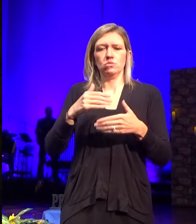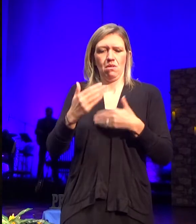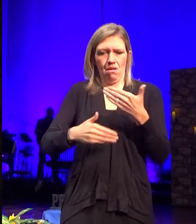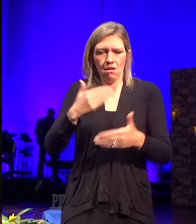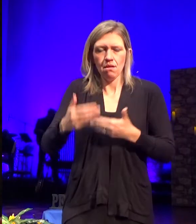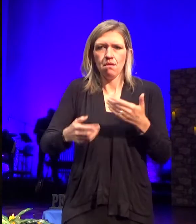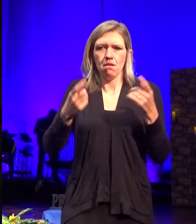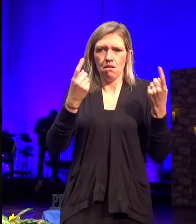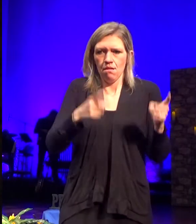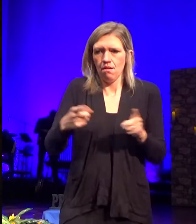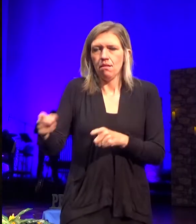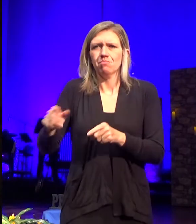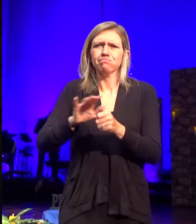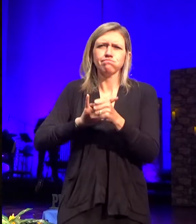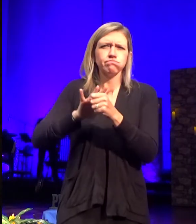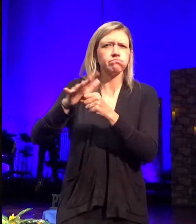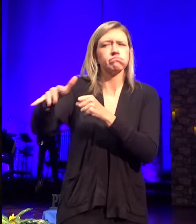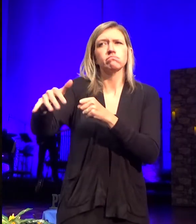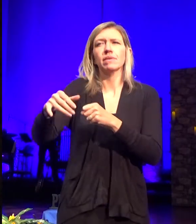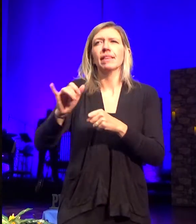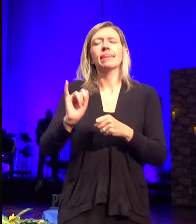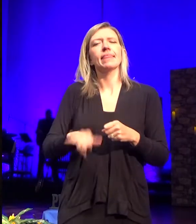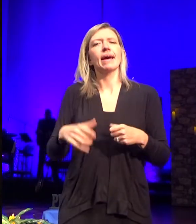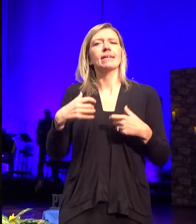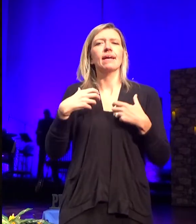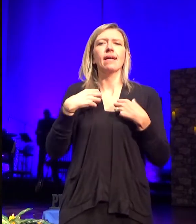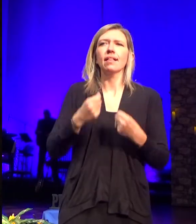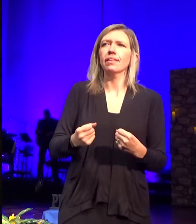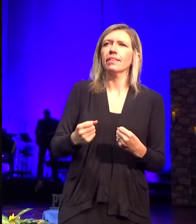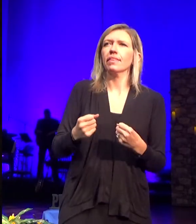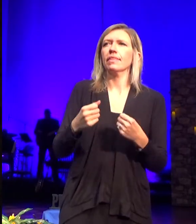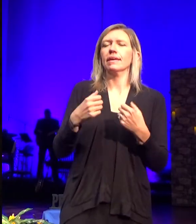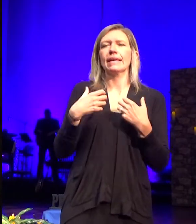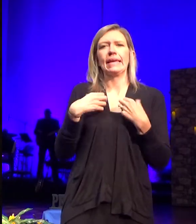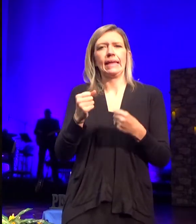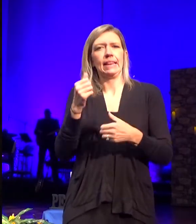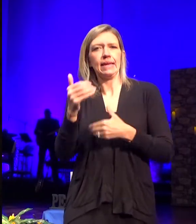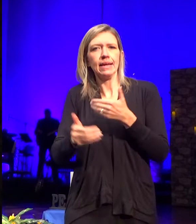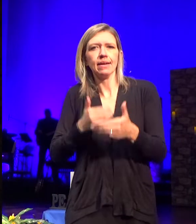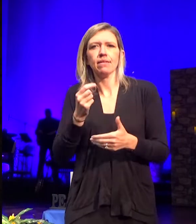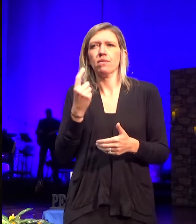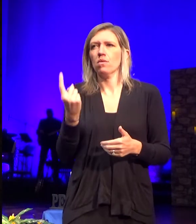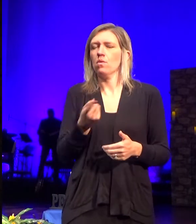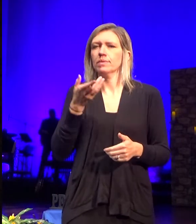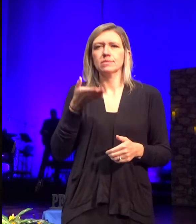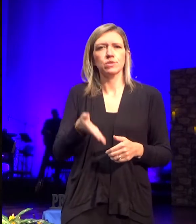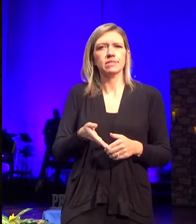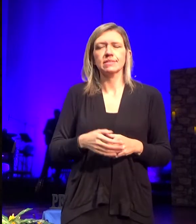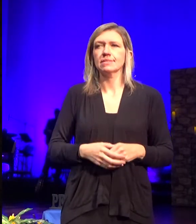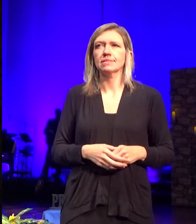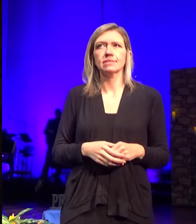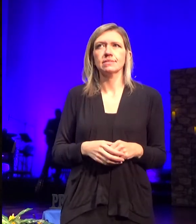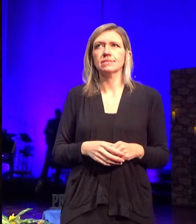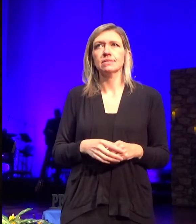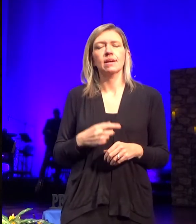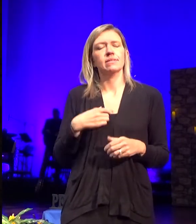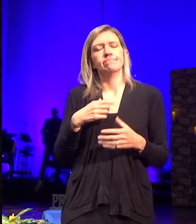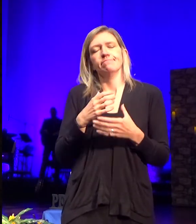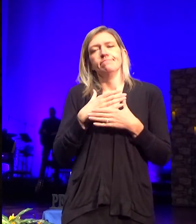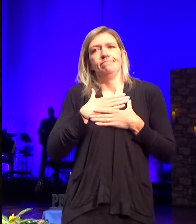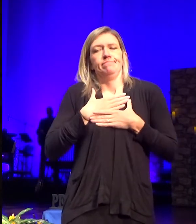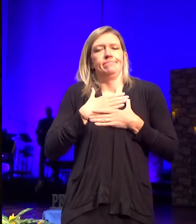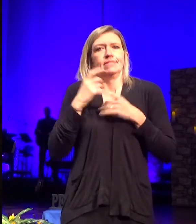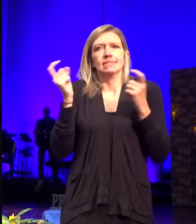It is that ribbon of health and healing that is always present. Oh, and I just celebrate